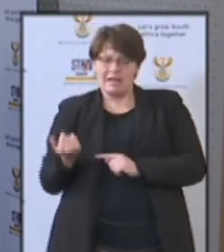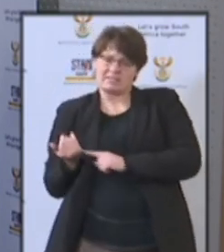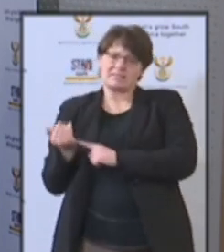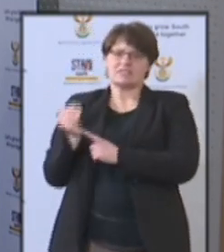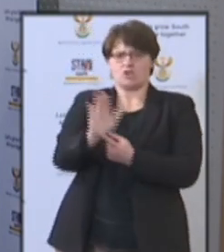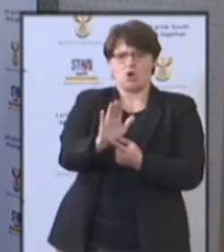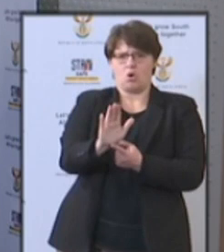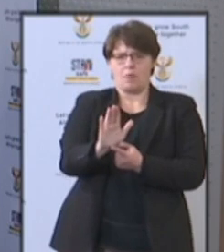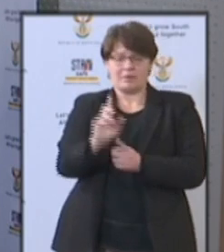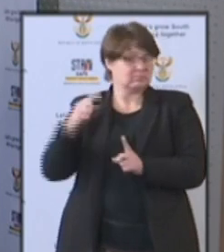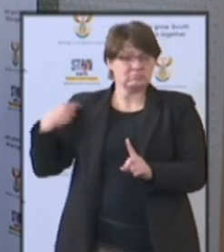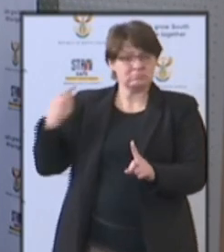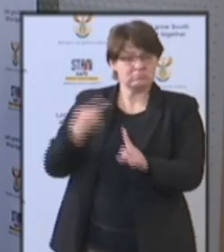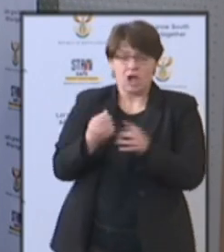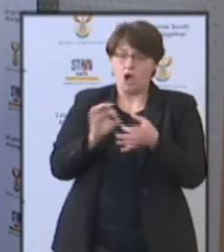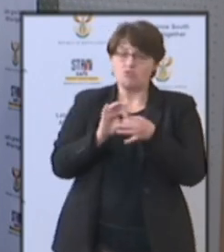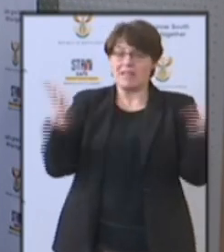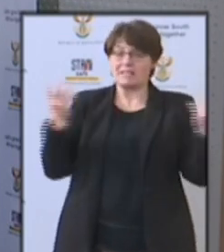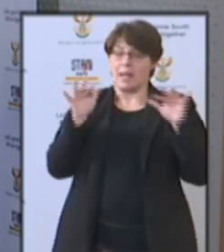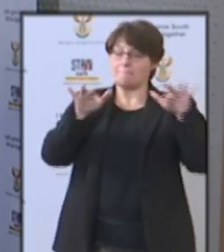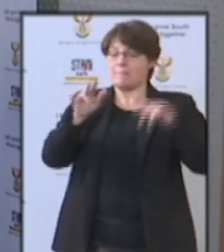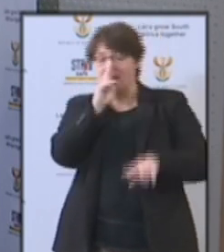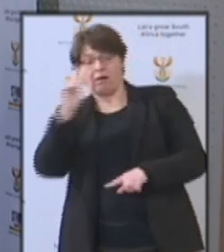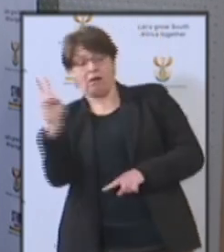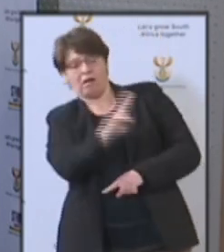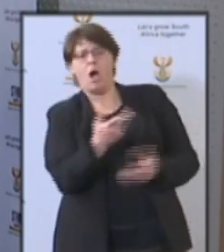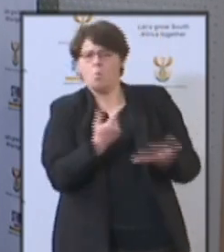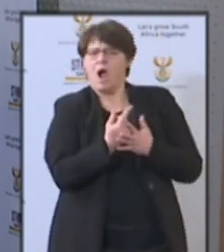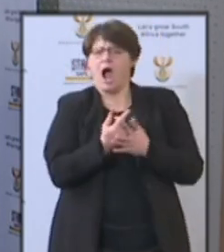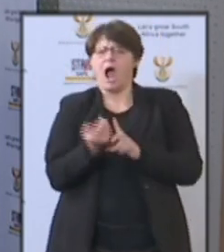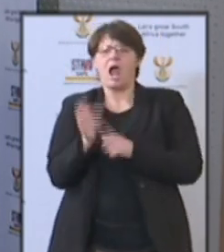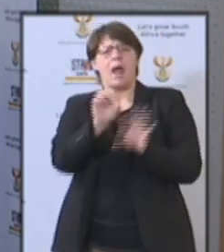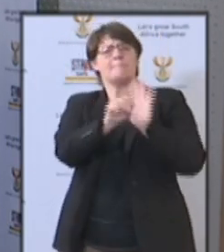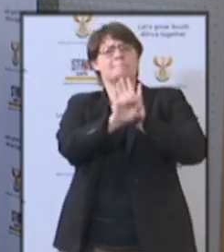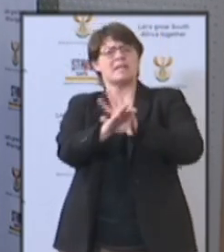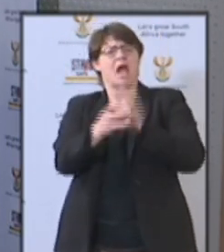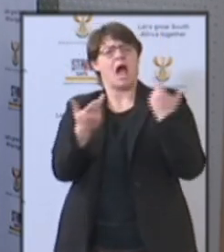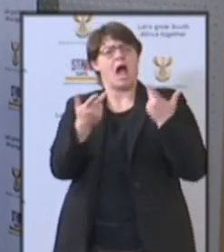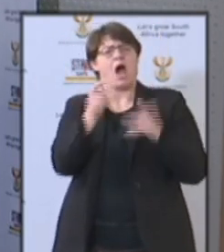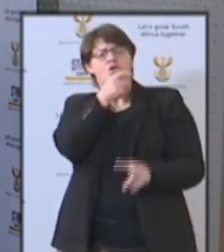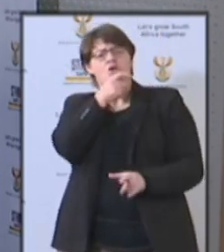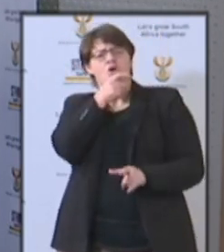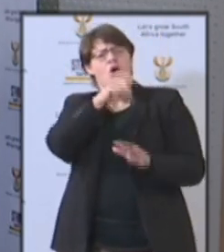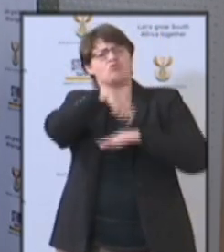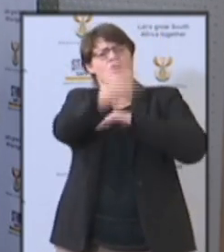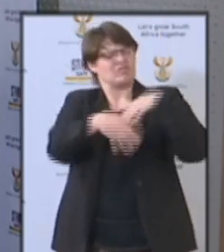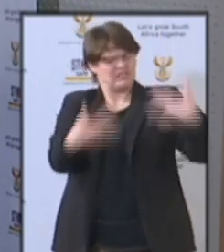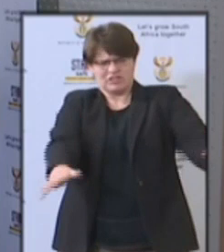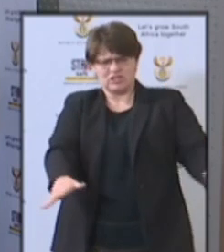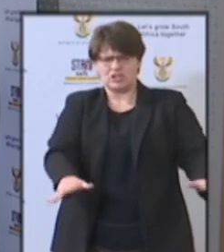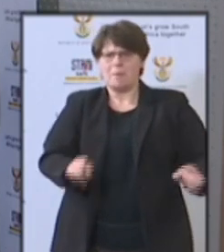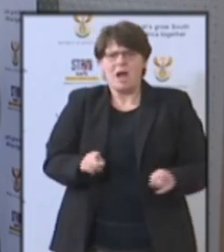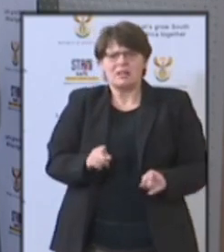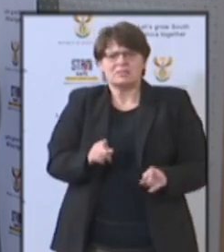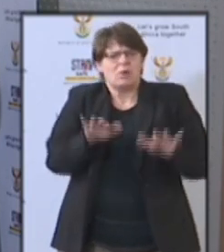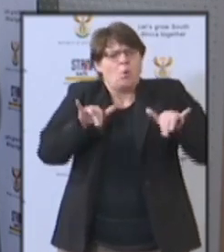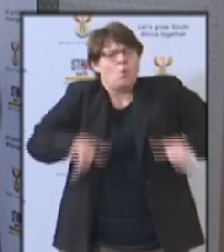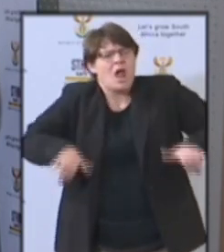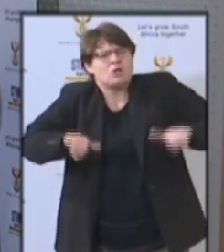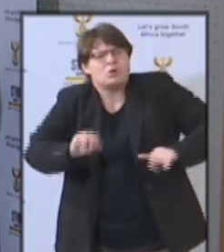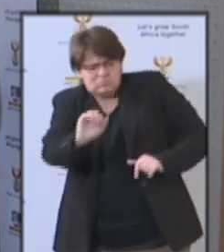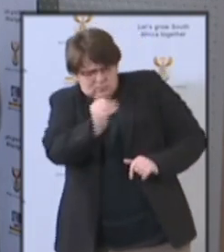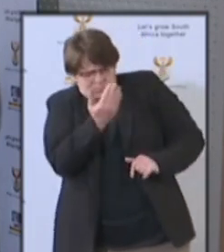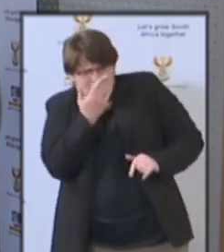Premier hasn't done it, even though he's had a press conference. Did the Cabinet perhaps get a report from